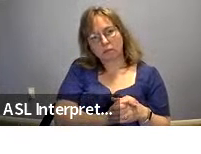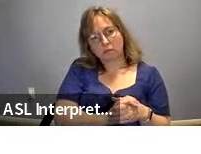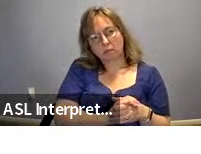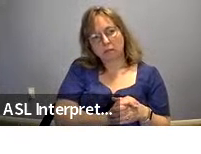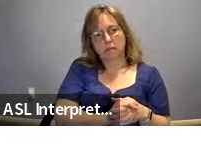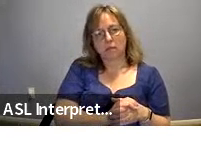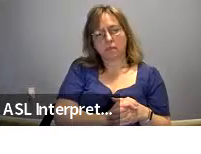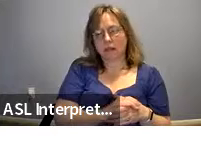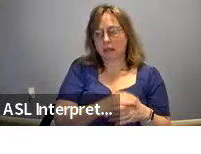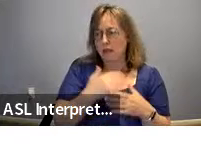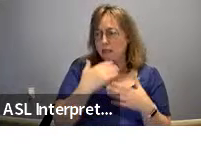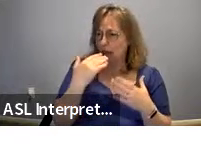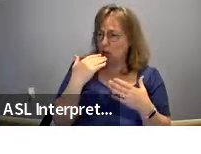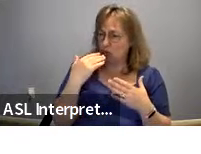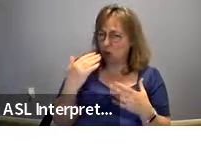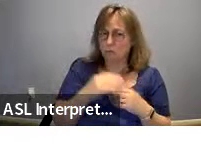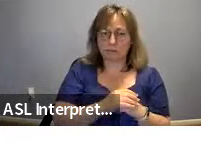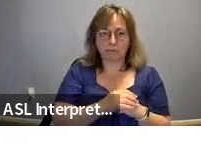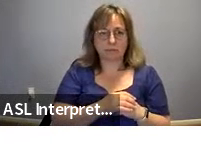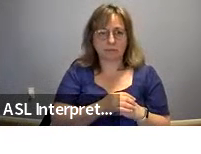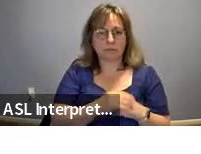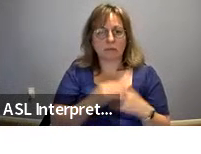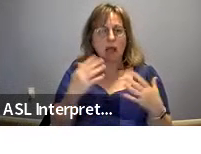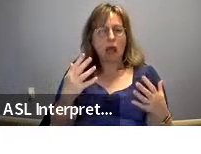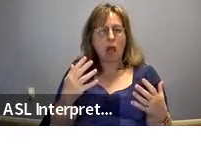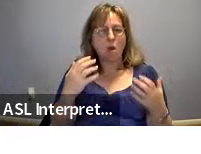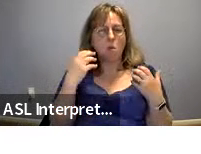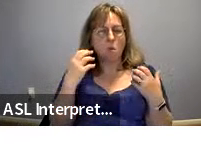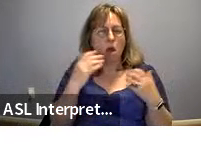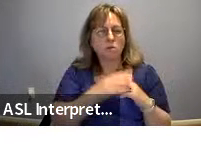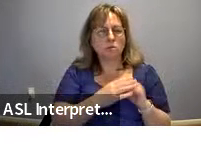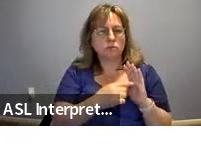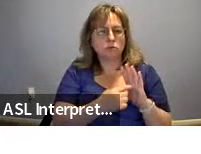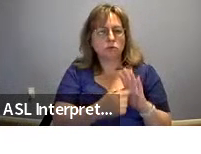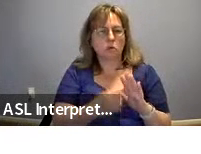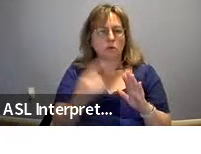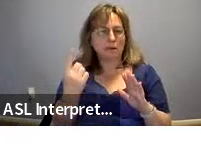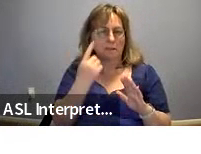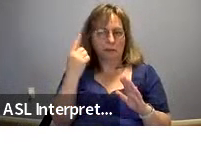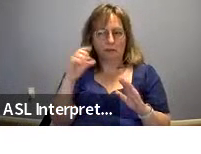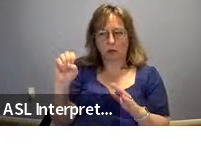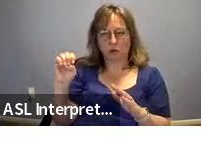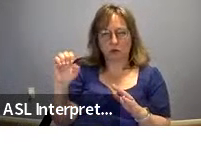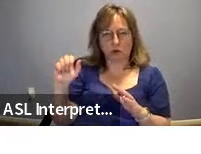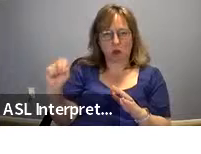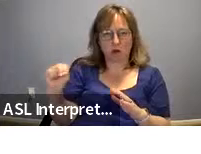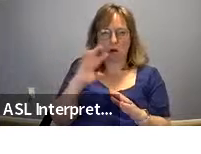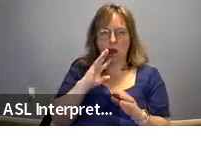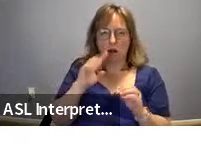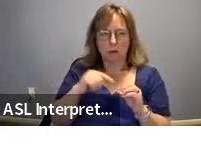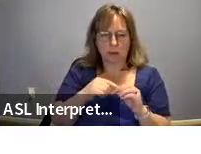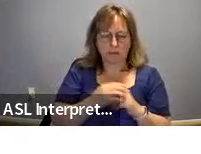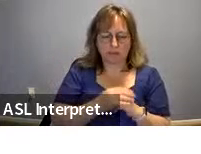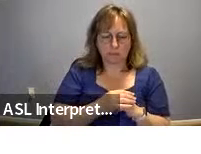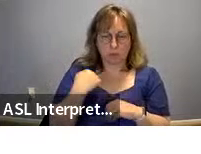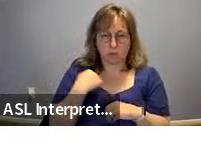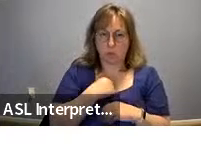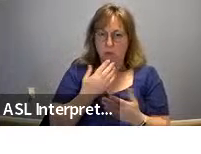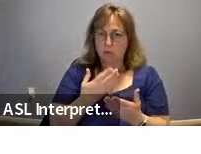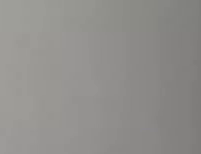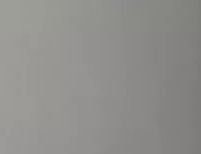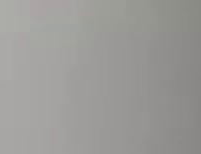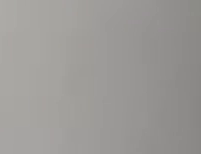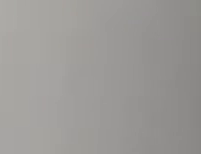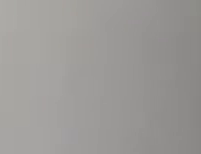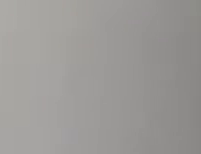Thank you, Sean. I wanted to briefly highlight something that Sean spoke about. We provide students accounts to a